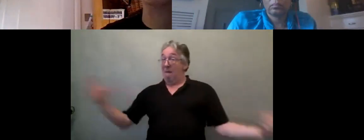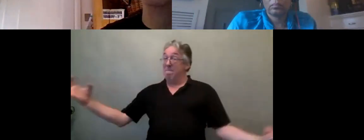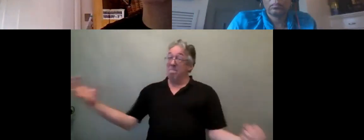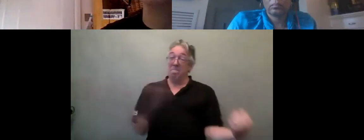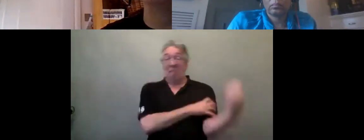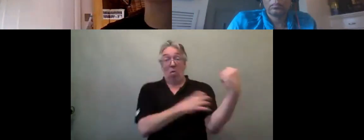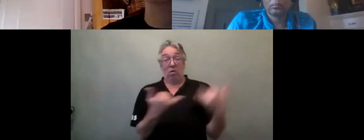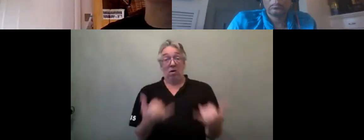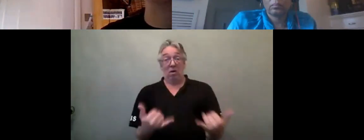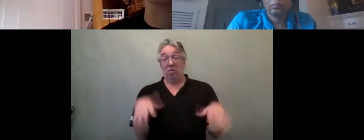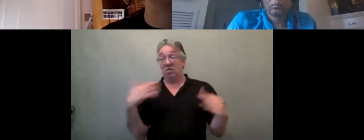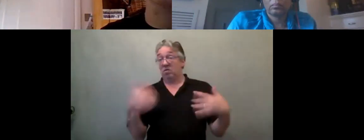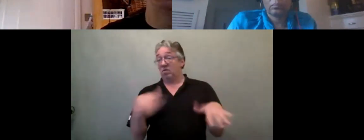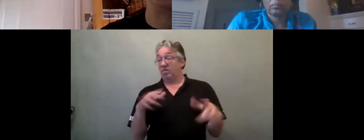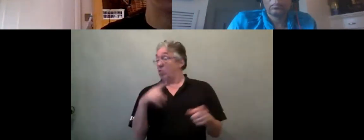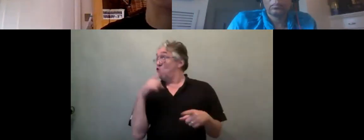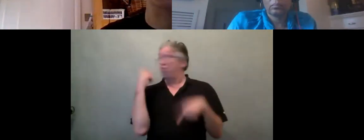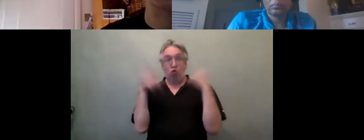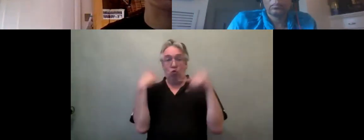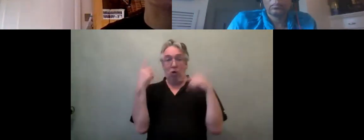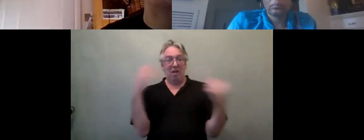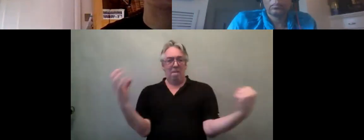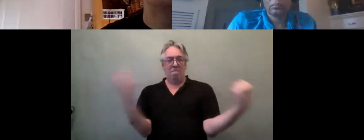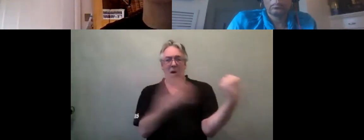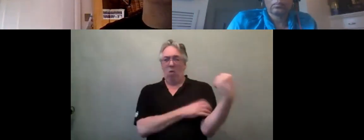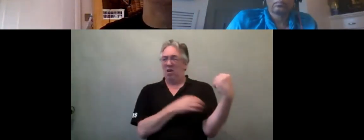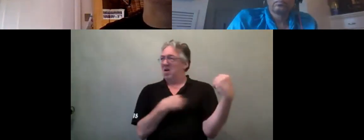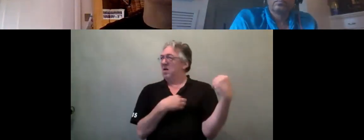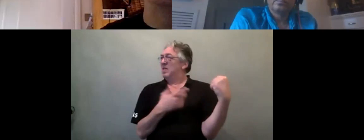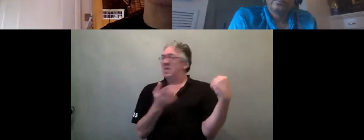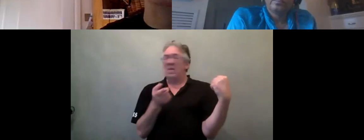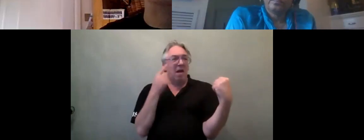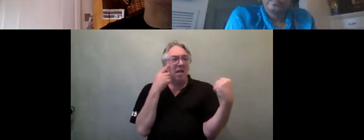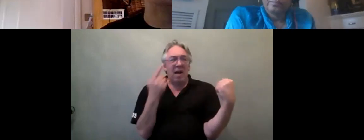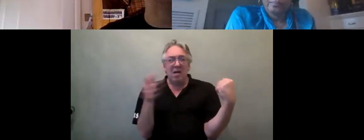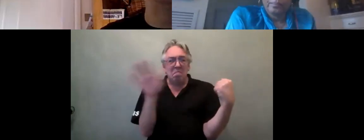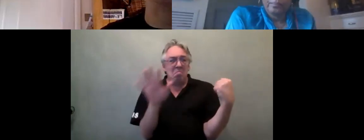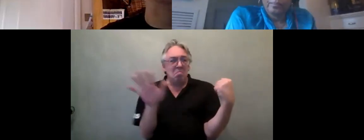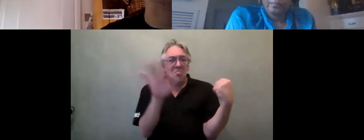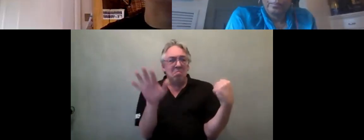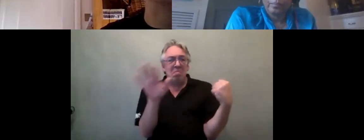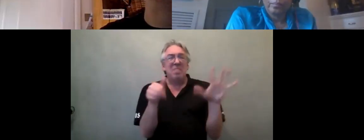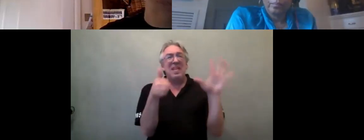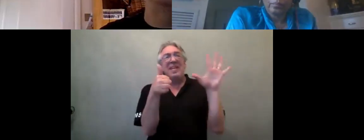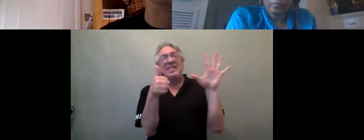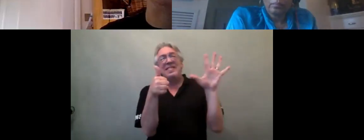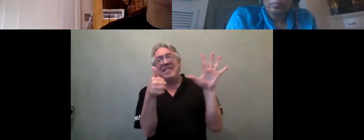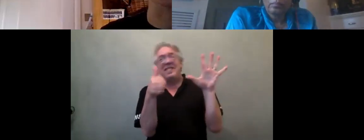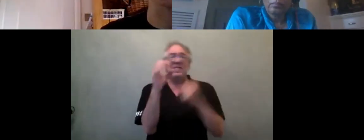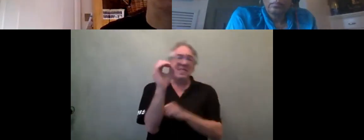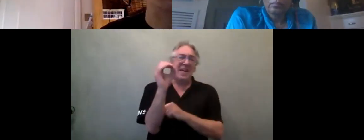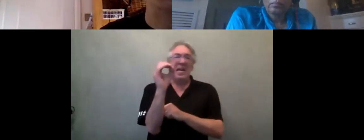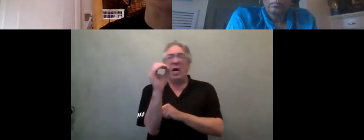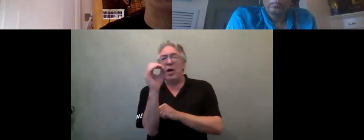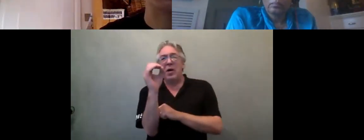an outrageous, I've forgotten what the exact figure is, I believe it's something like 60 times,